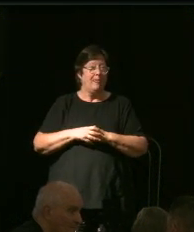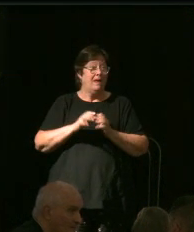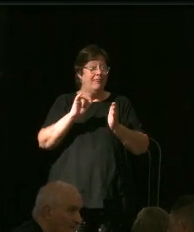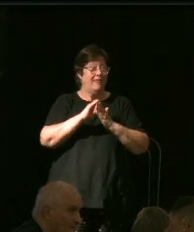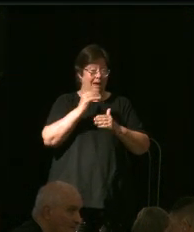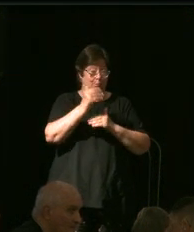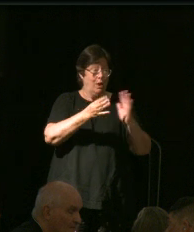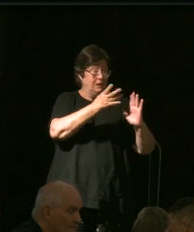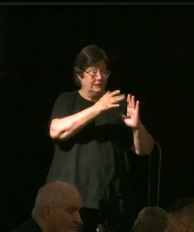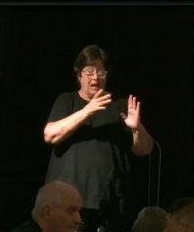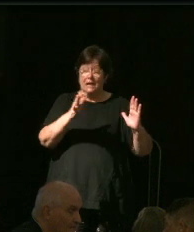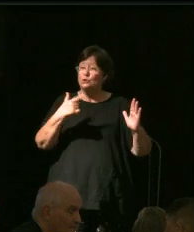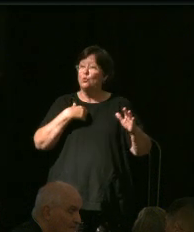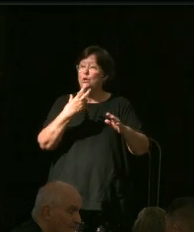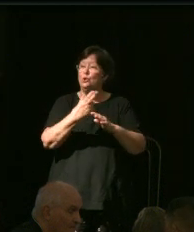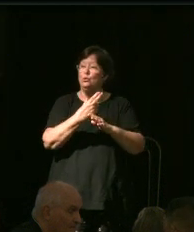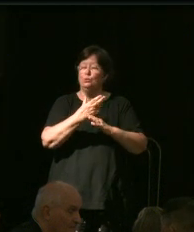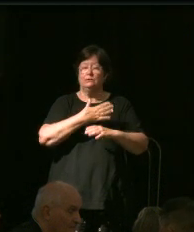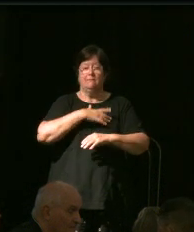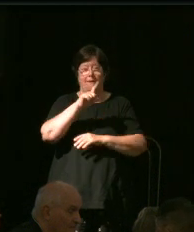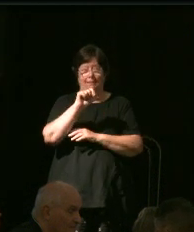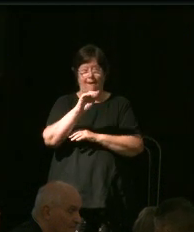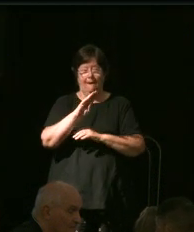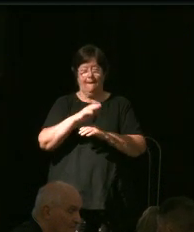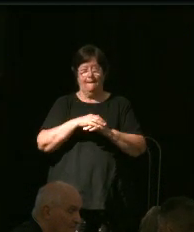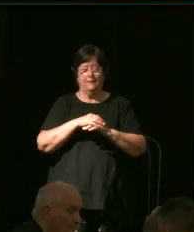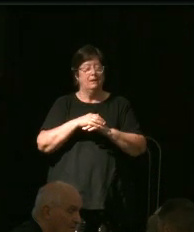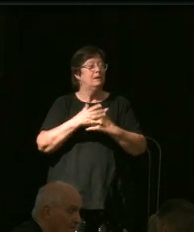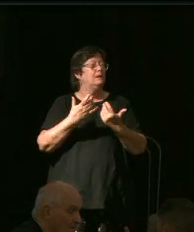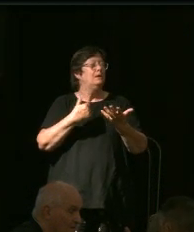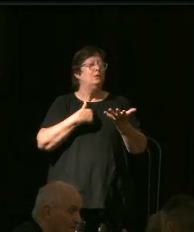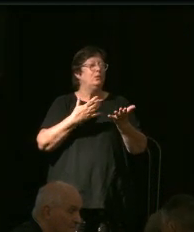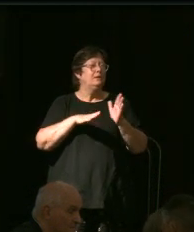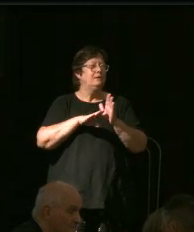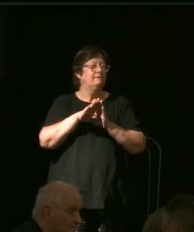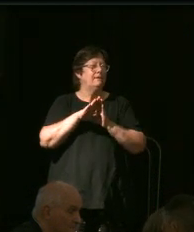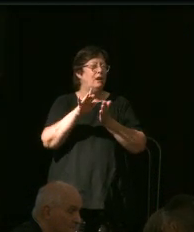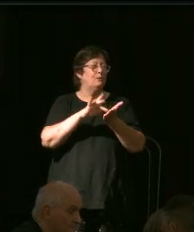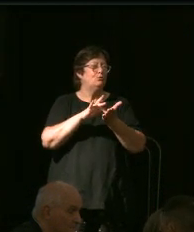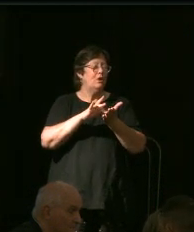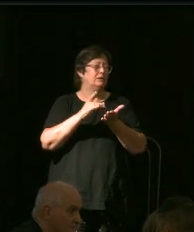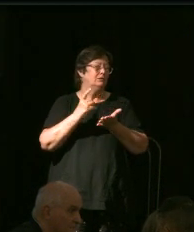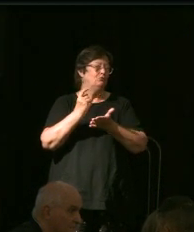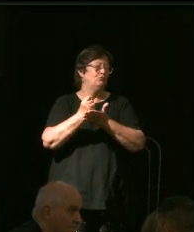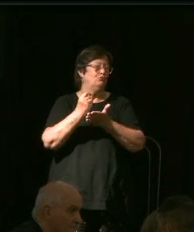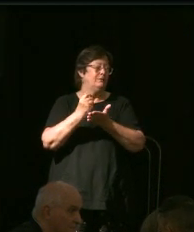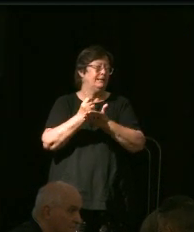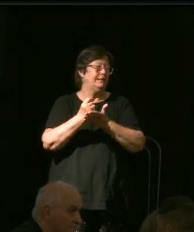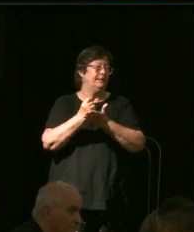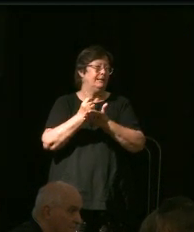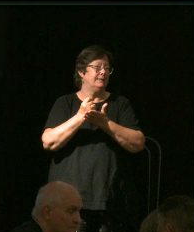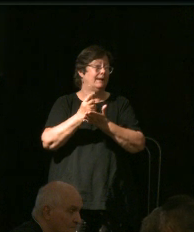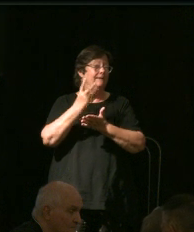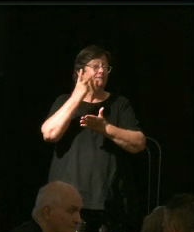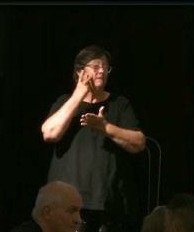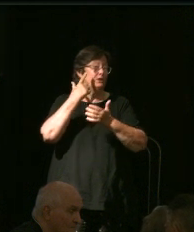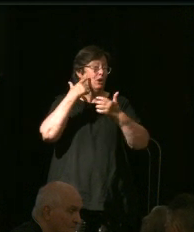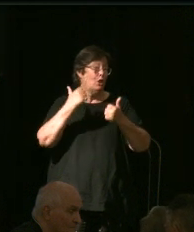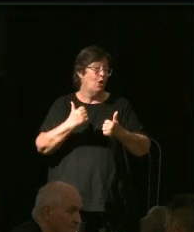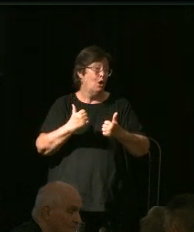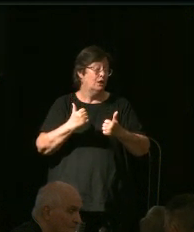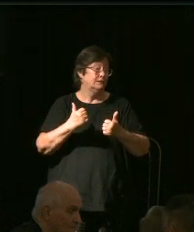we're using in my laboratory to develop drugs to treat the vision loss